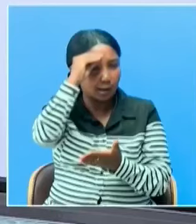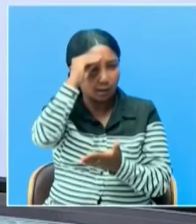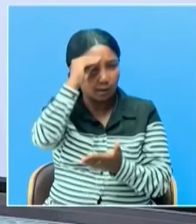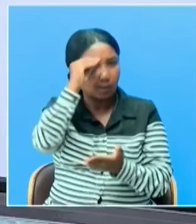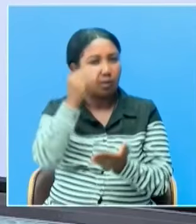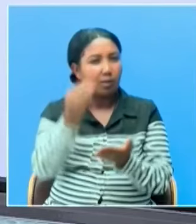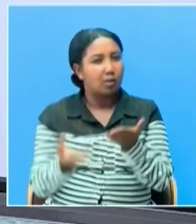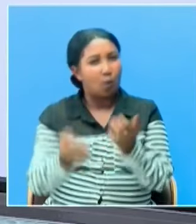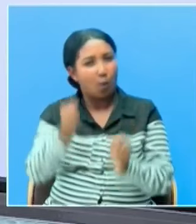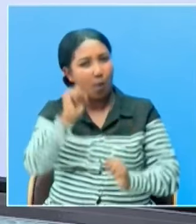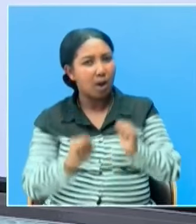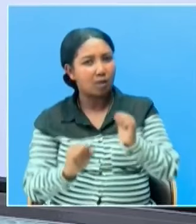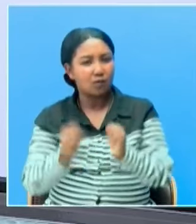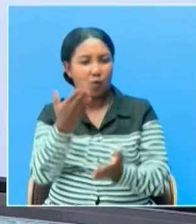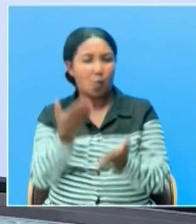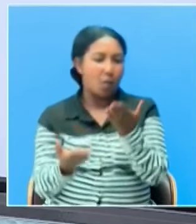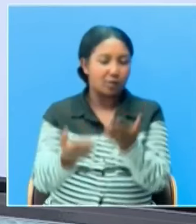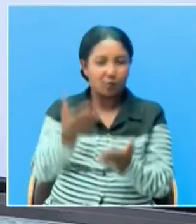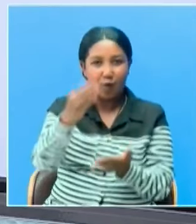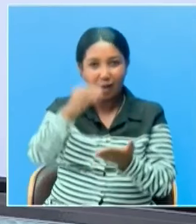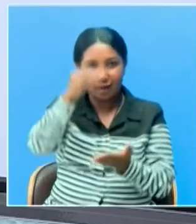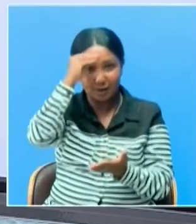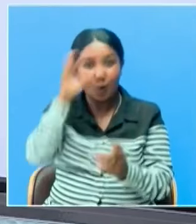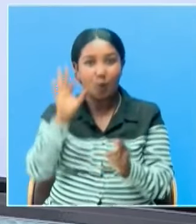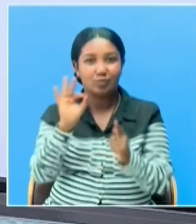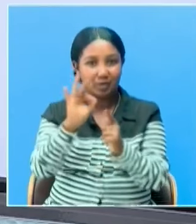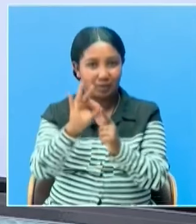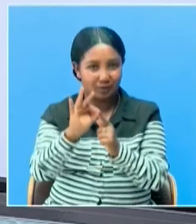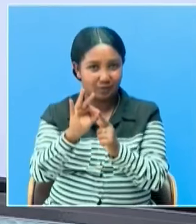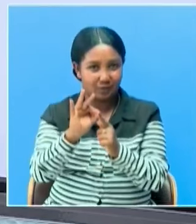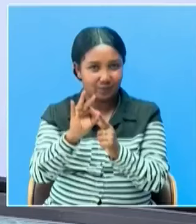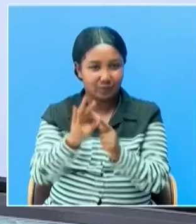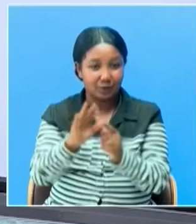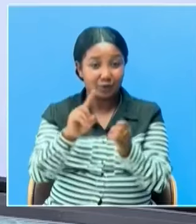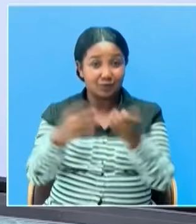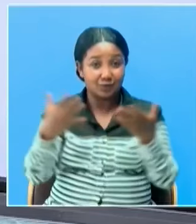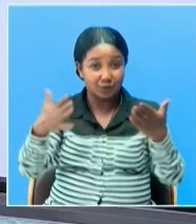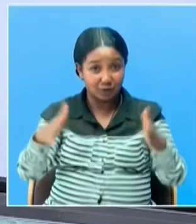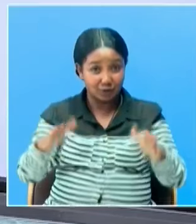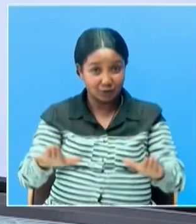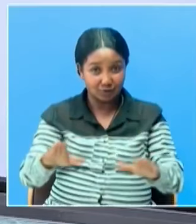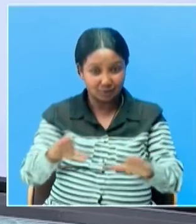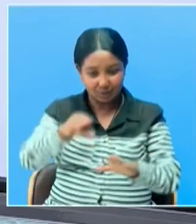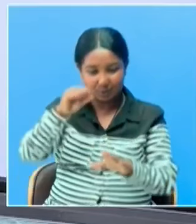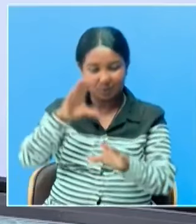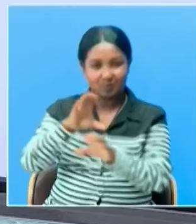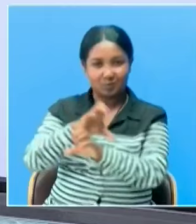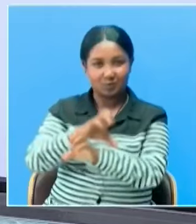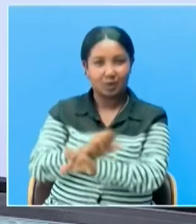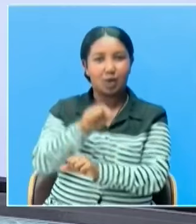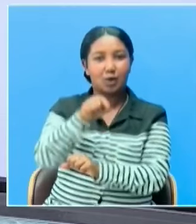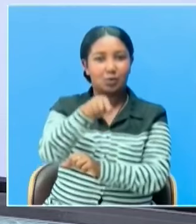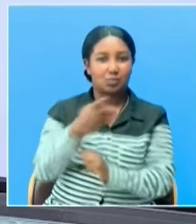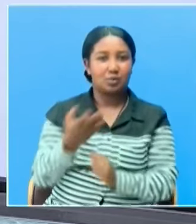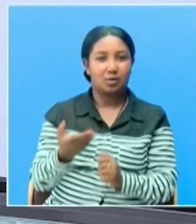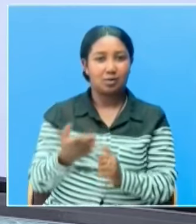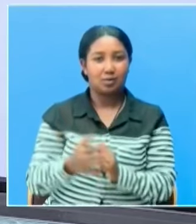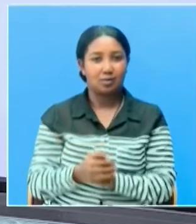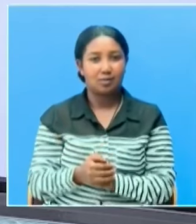at the end of the lesson. Clear? So, at the end of this lesson, you will be able